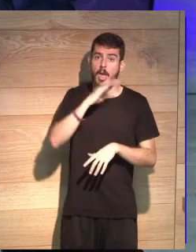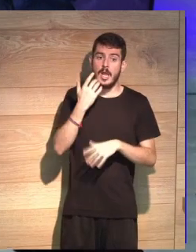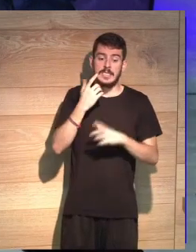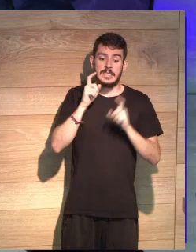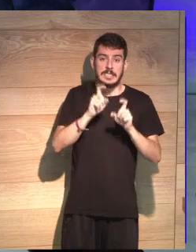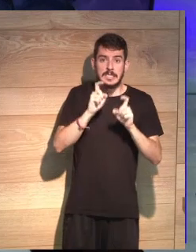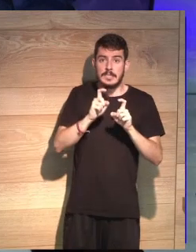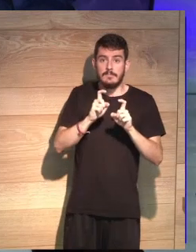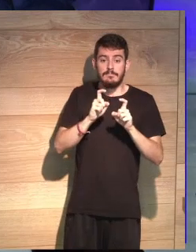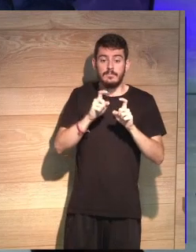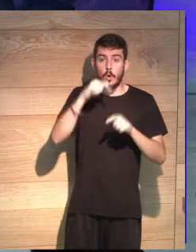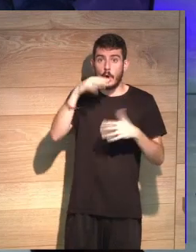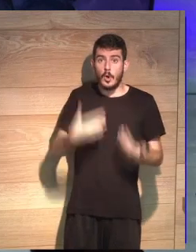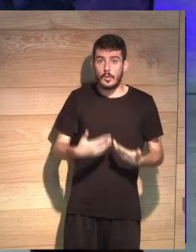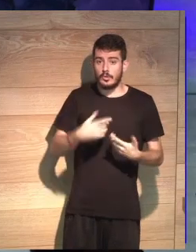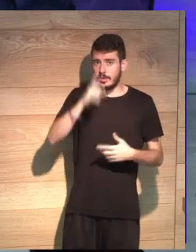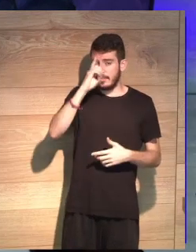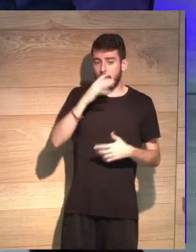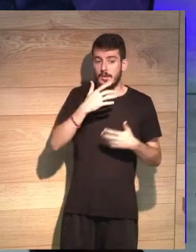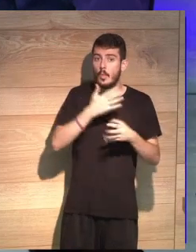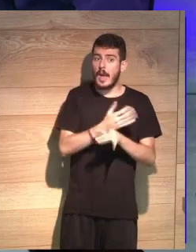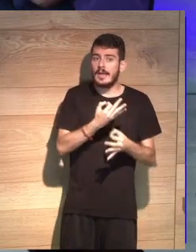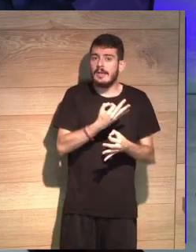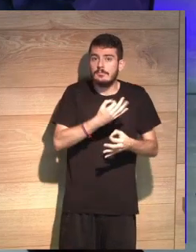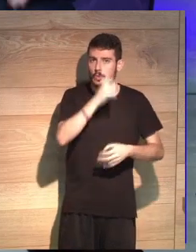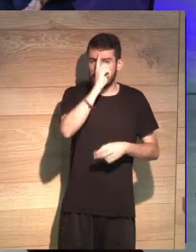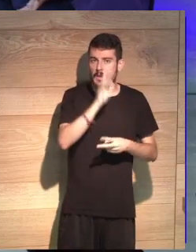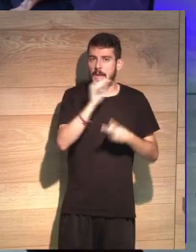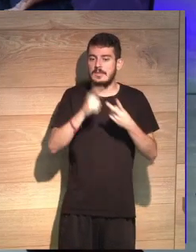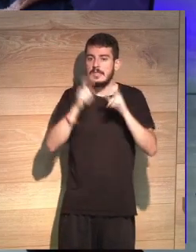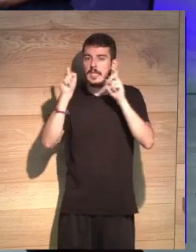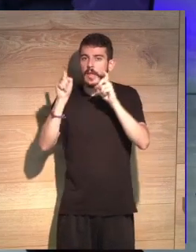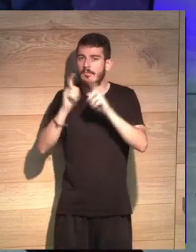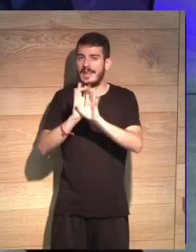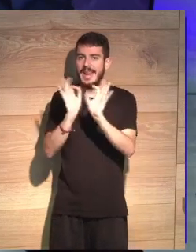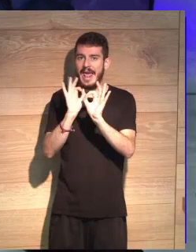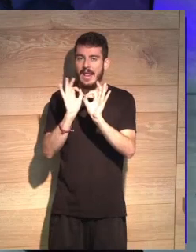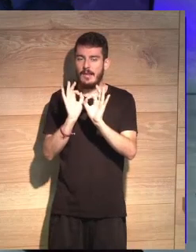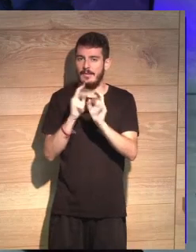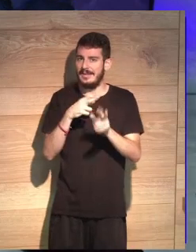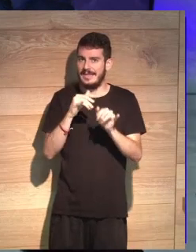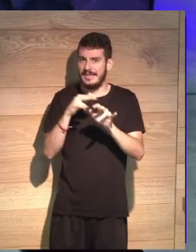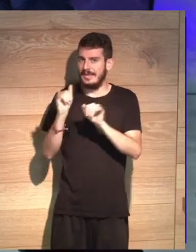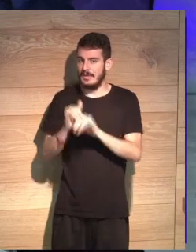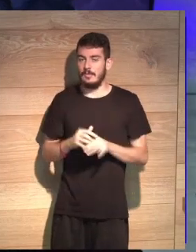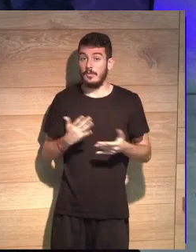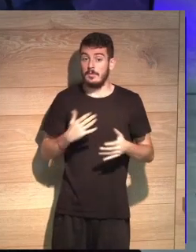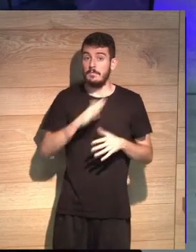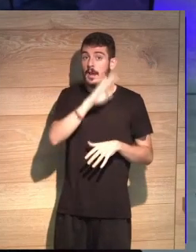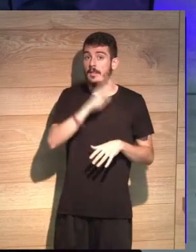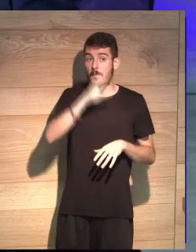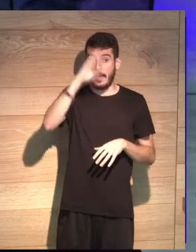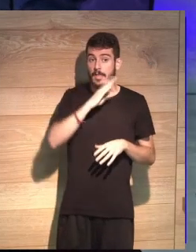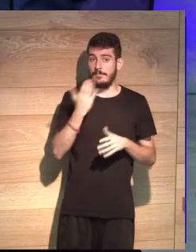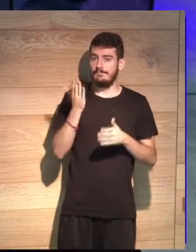children are learning in schools that are just like the schools that we went to. So parents, they don't know anything